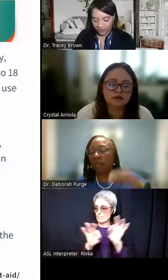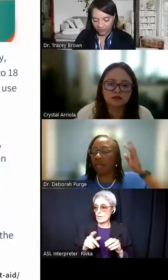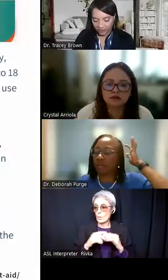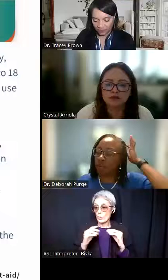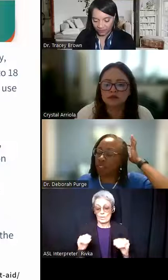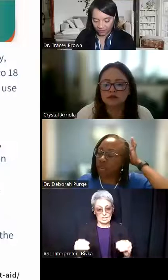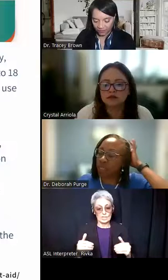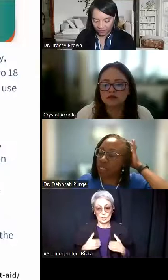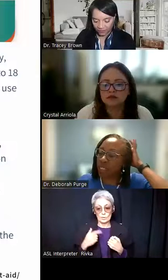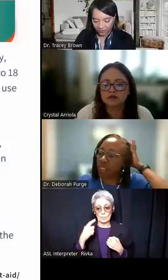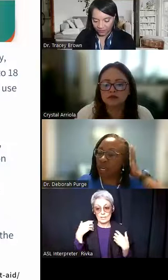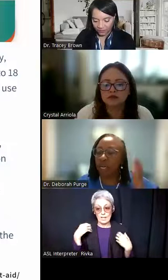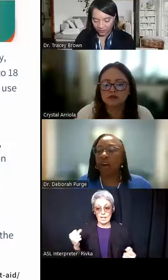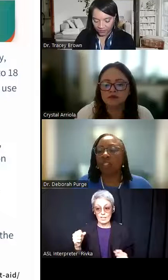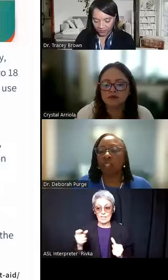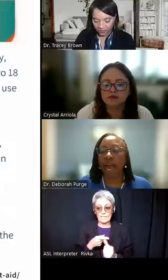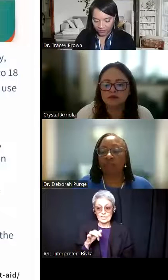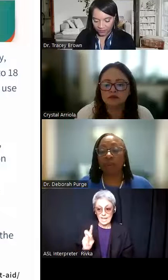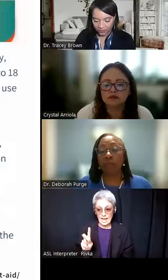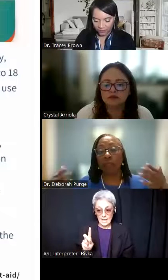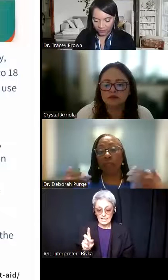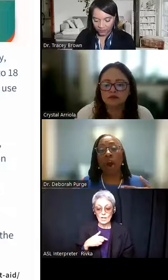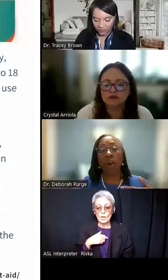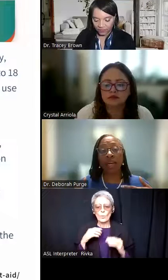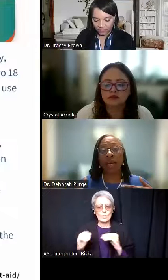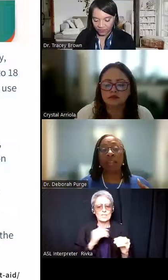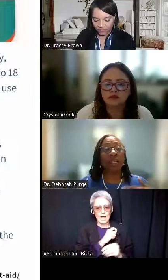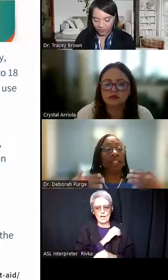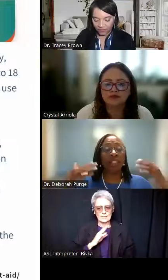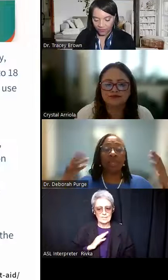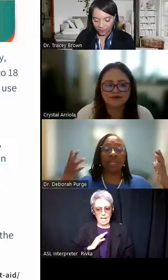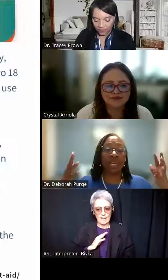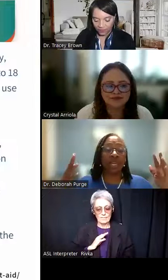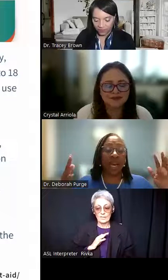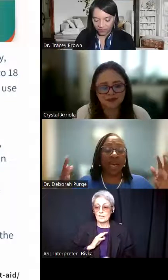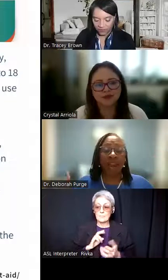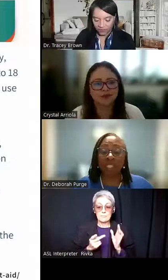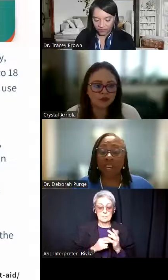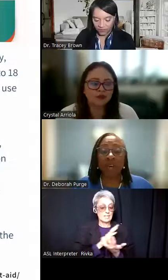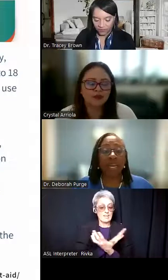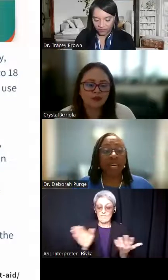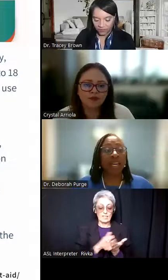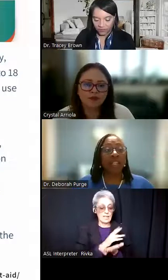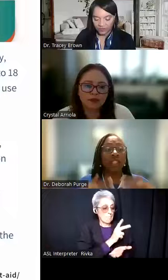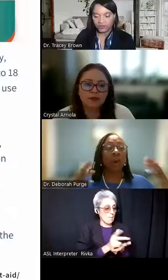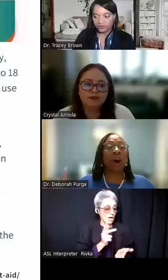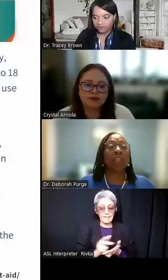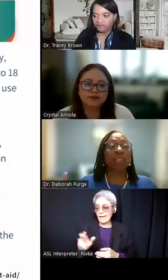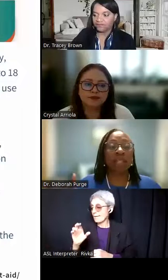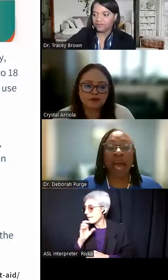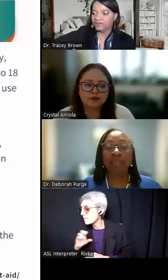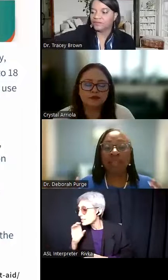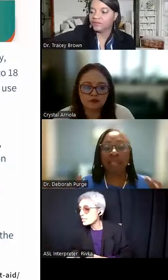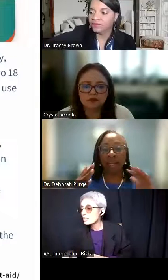youth mental health first aid, we teach our staff. So from the parking lot to the cafeteria to all